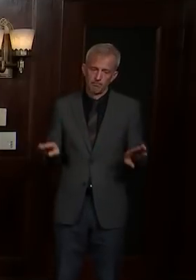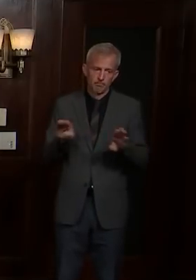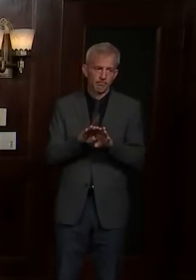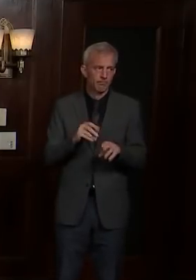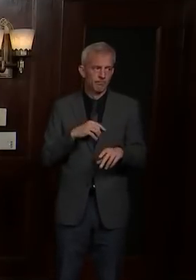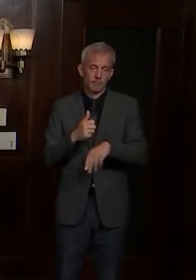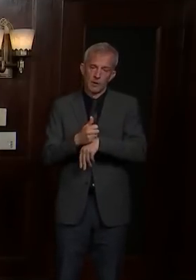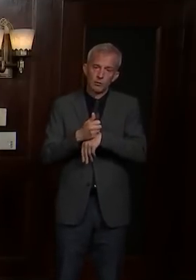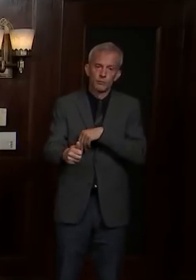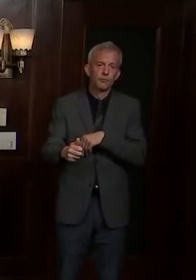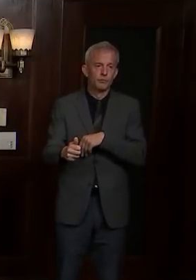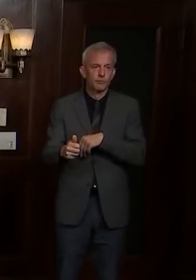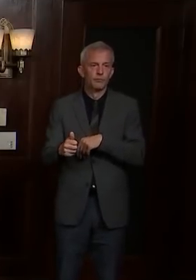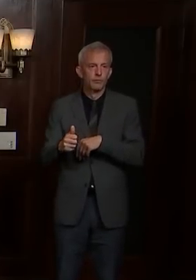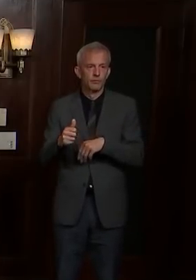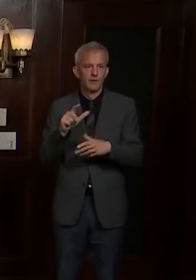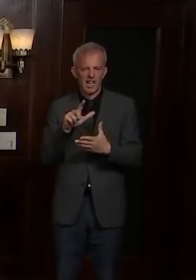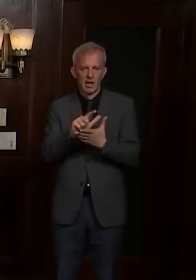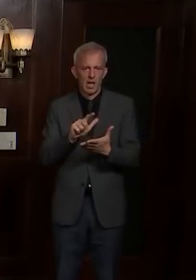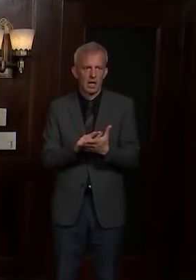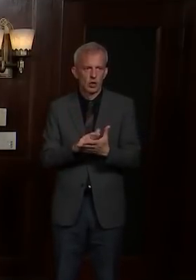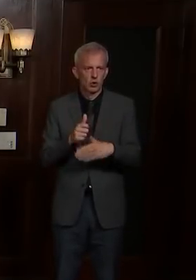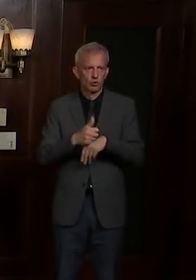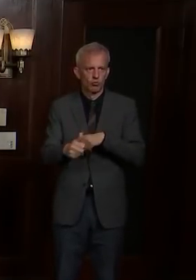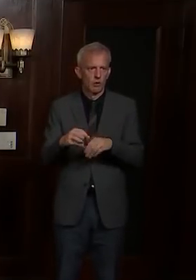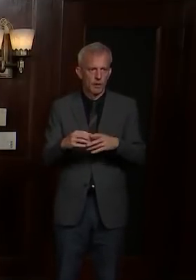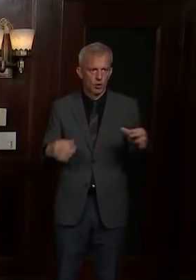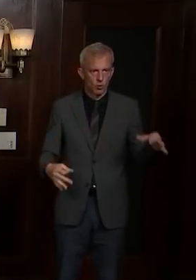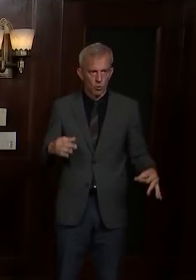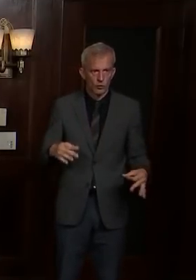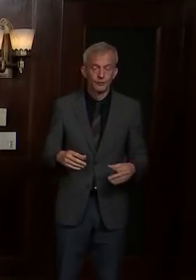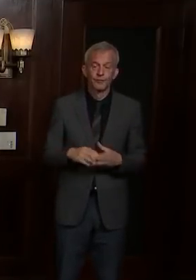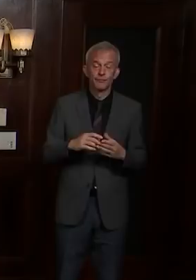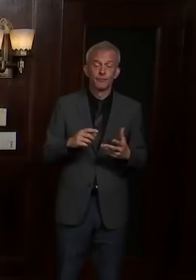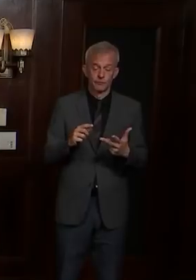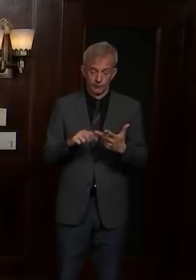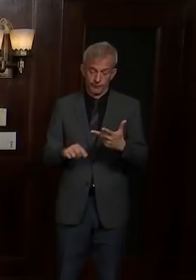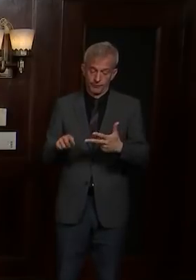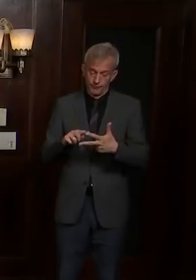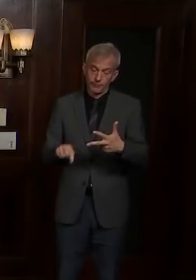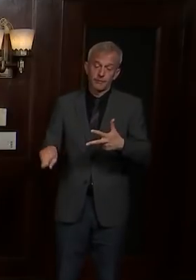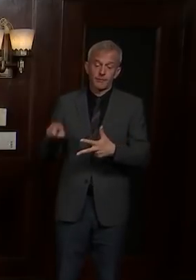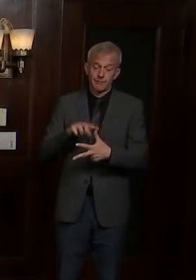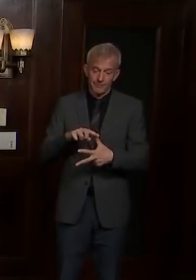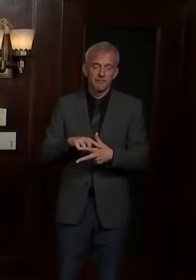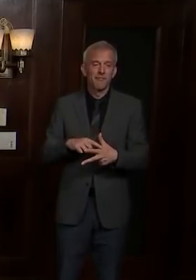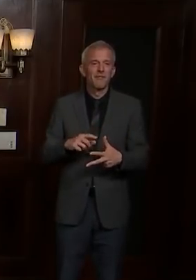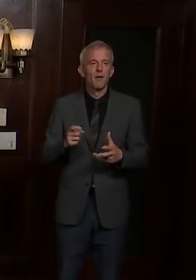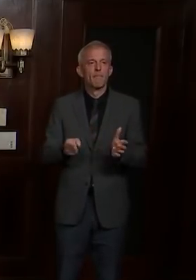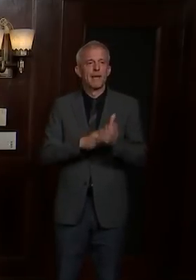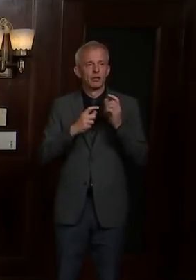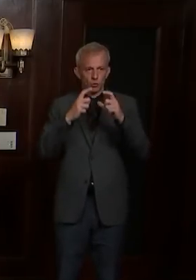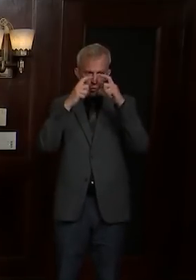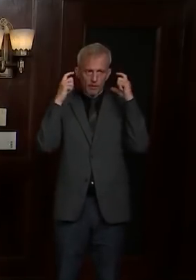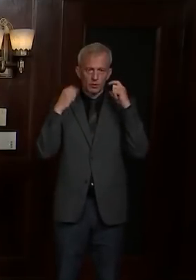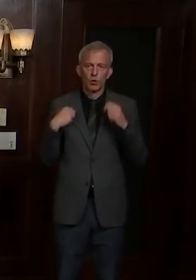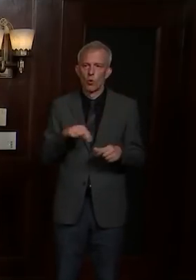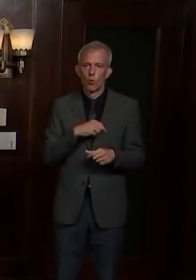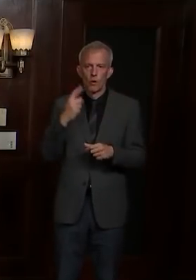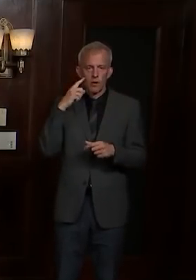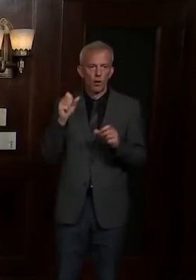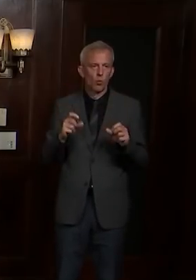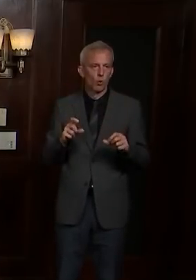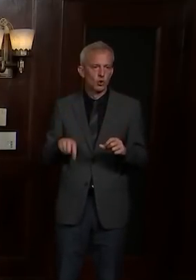the medium term as well. And in terms of mandatory masks, we thought that we should start with this. There's no place in the country